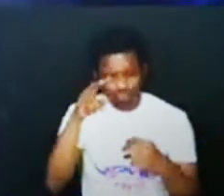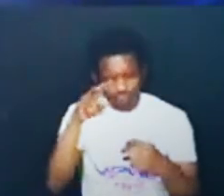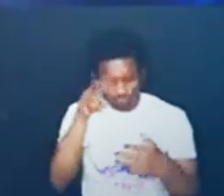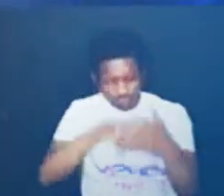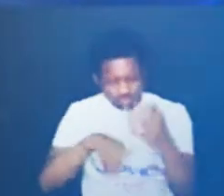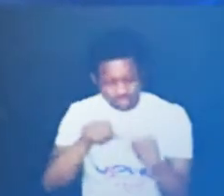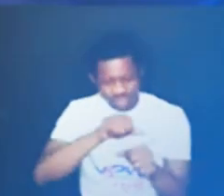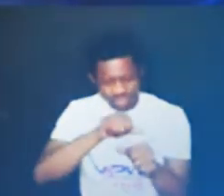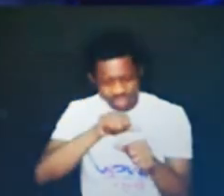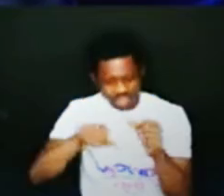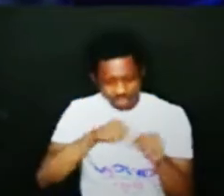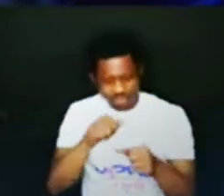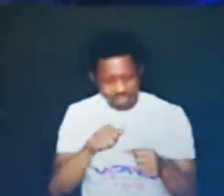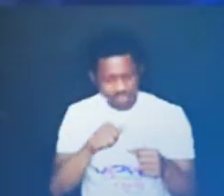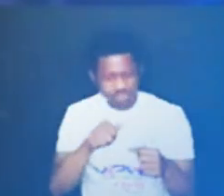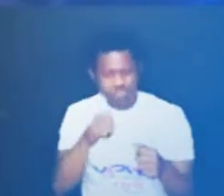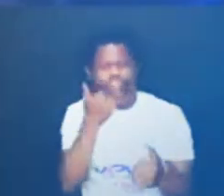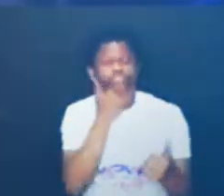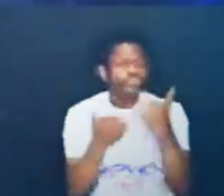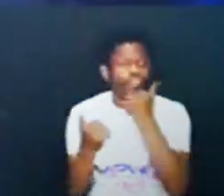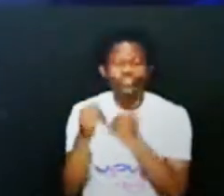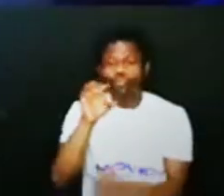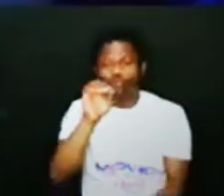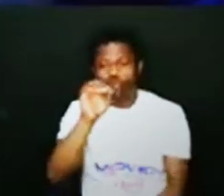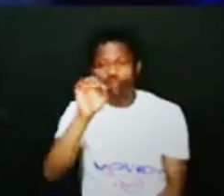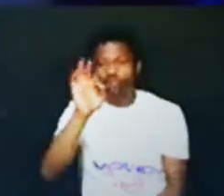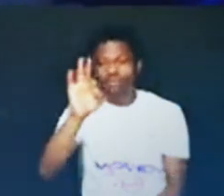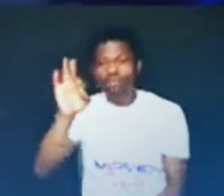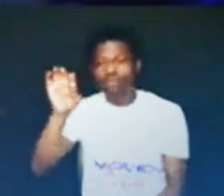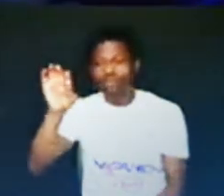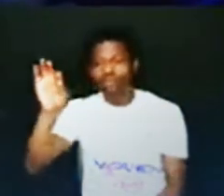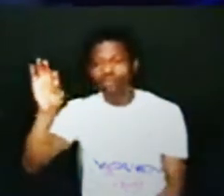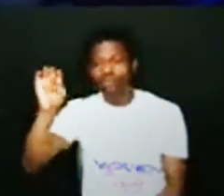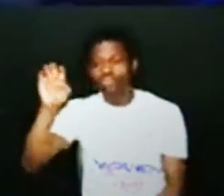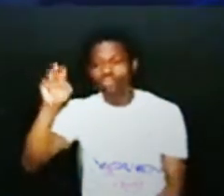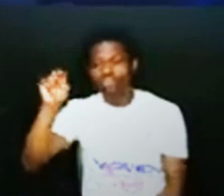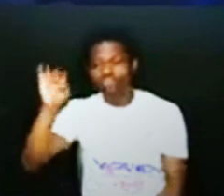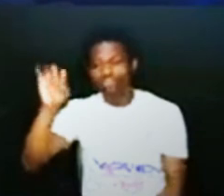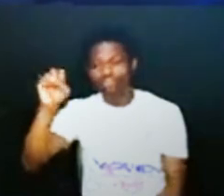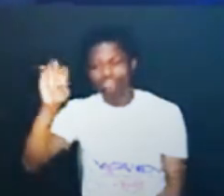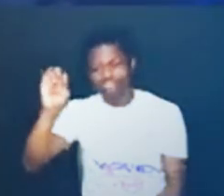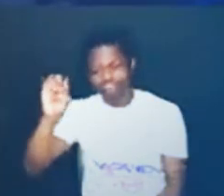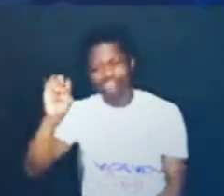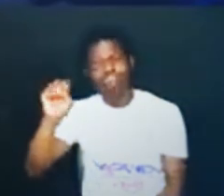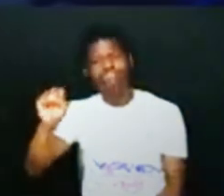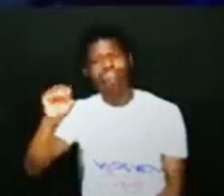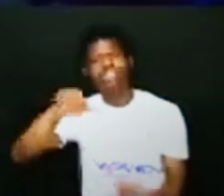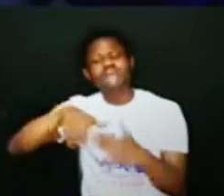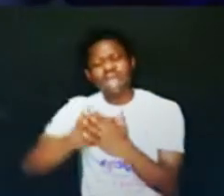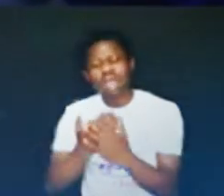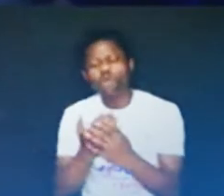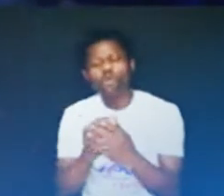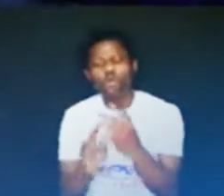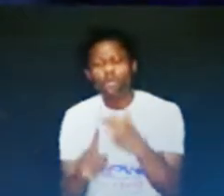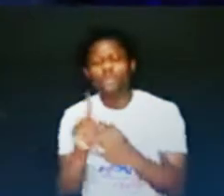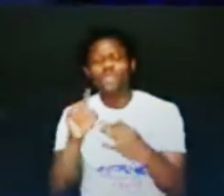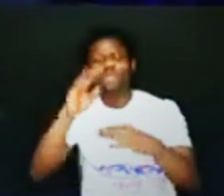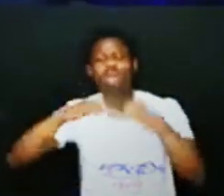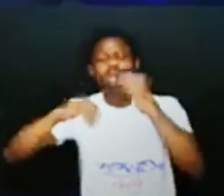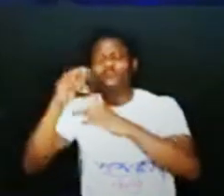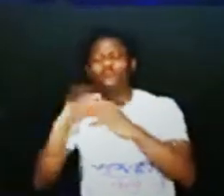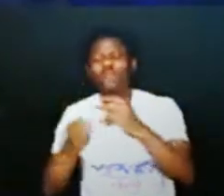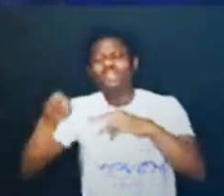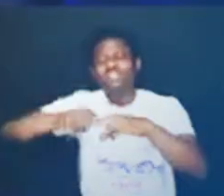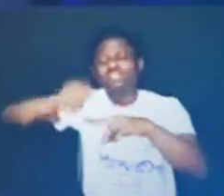up pressure on the inside. Baba hwe sa sinti du atwa hudu eni ahwe kwan ye faso adi ya odie wurewura nipa no emu nipa ni mu.